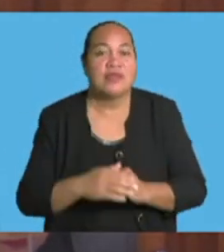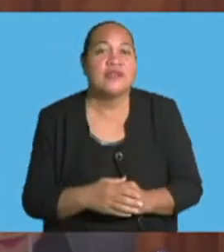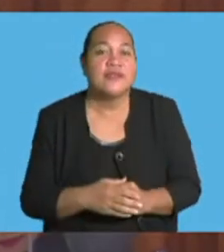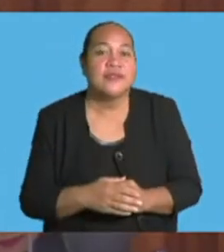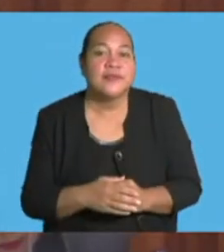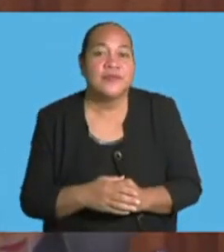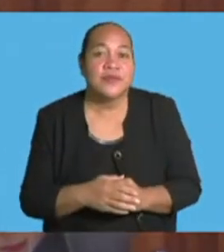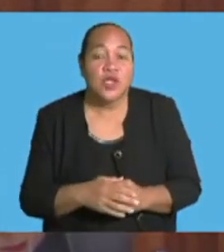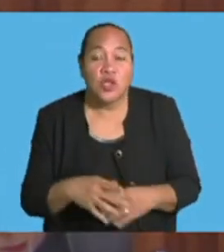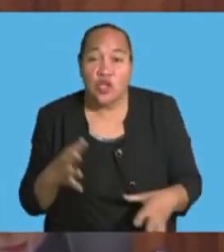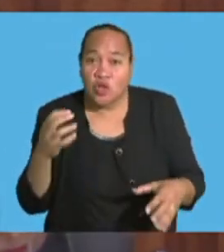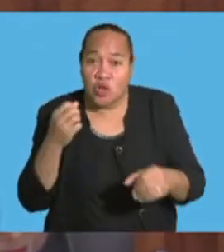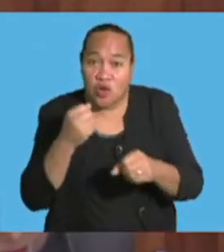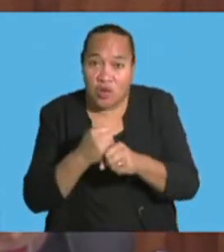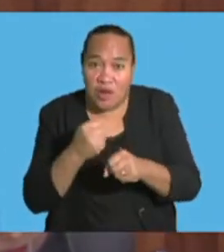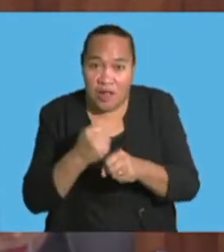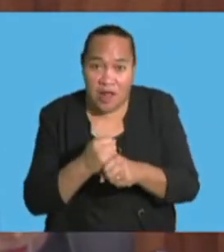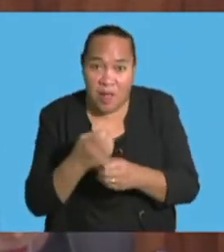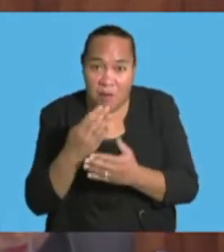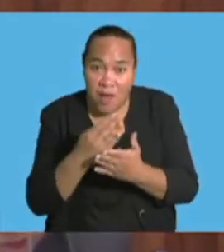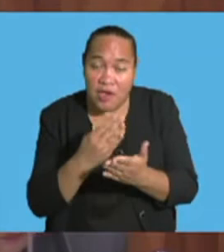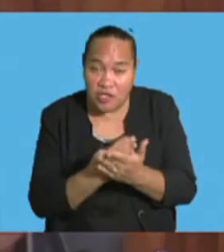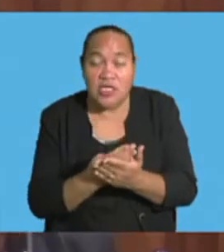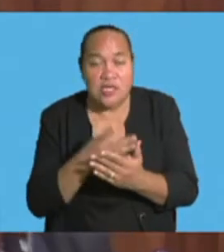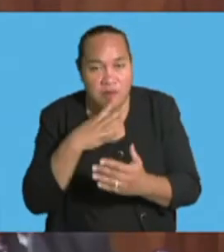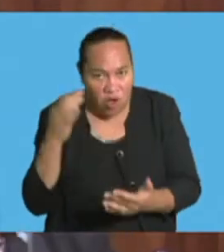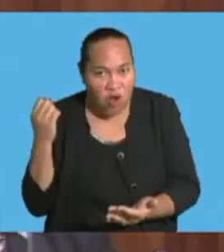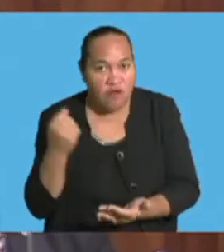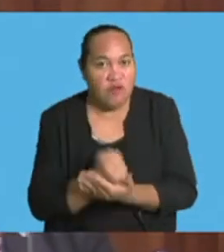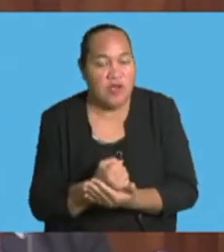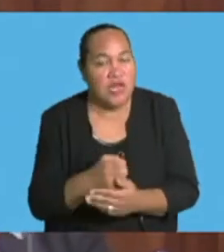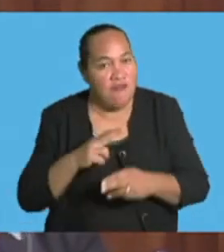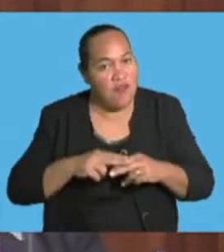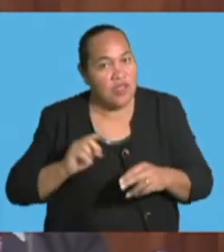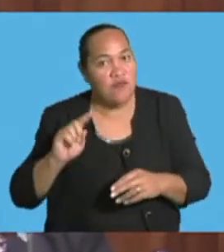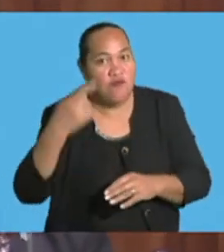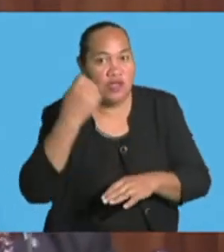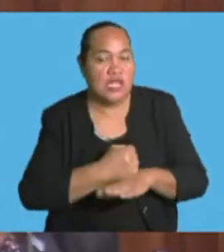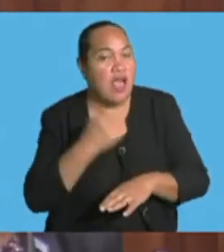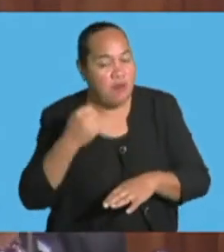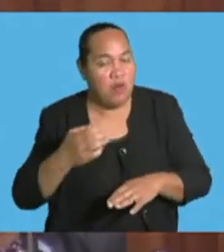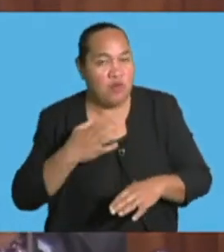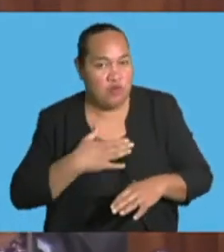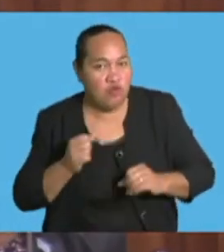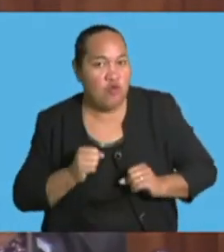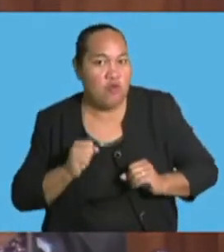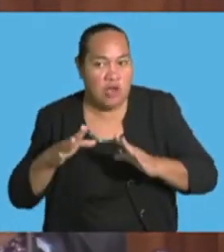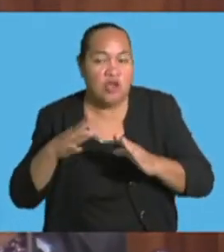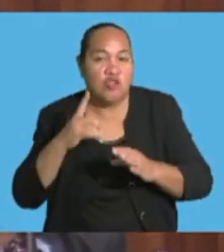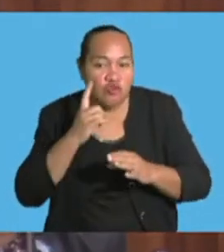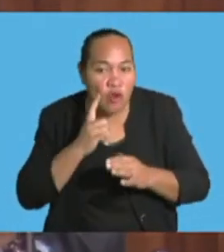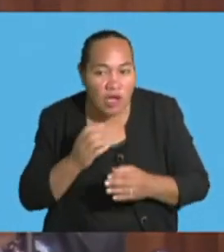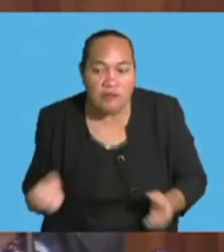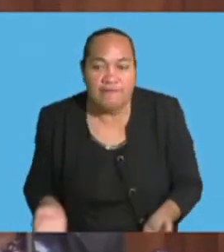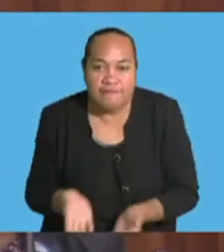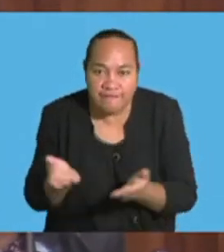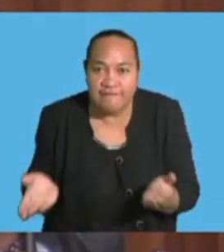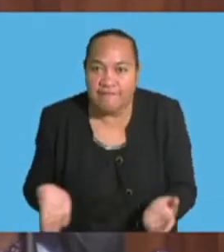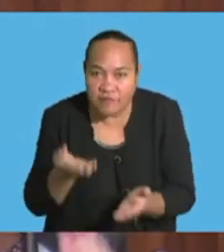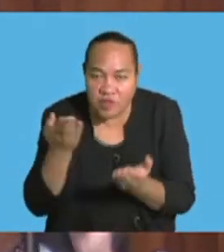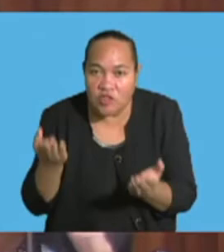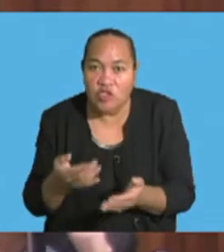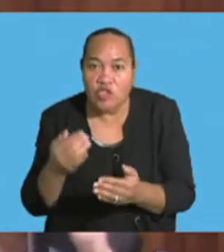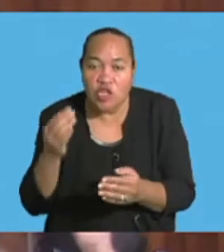Increase in total budget allocation is reconfirmation of Fiji First Government's commitment to revive the sugar industry.